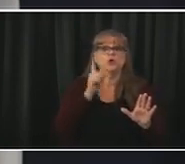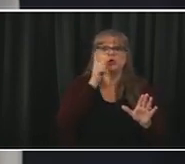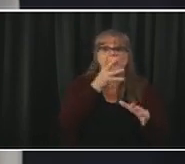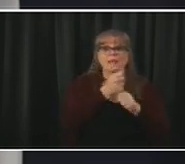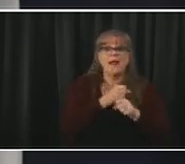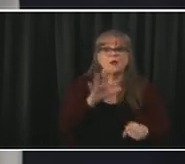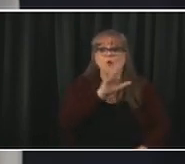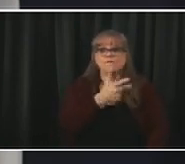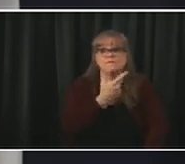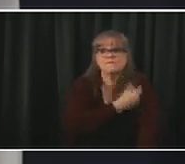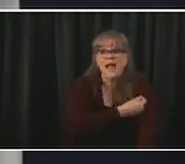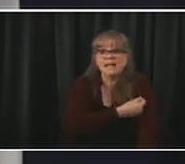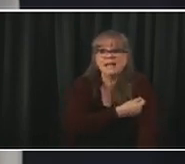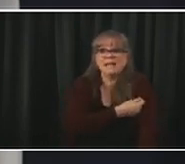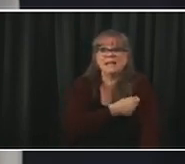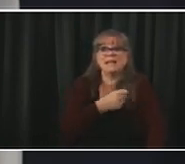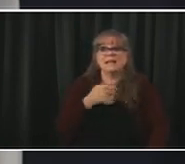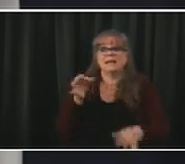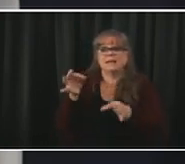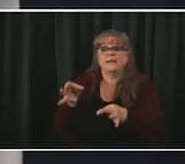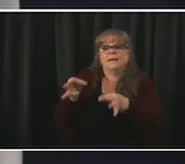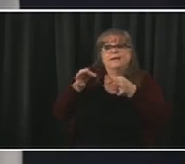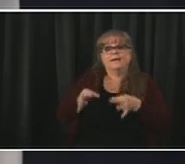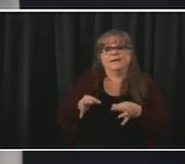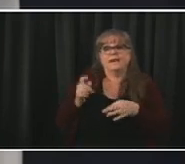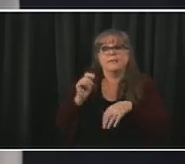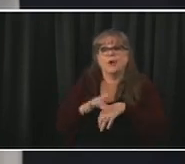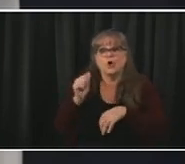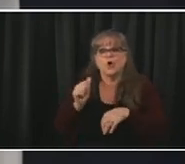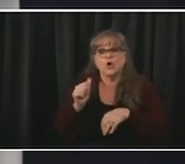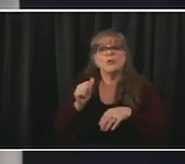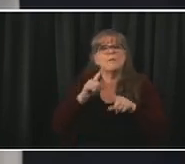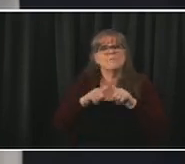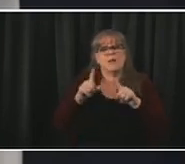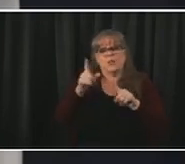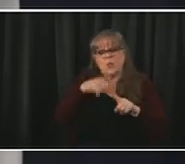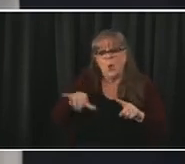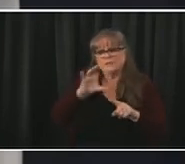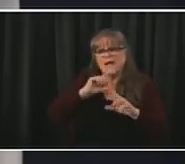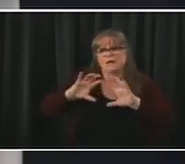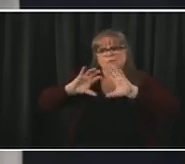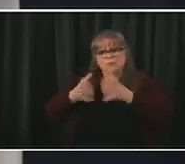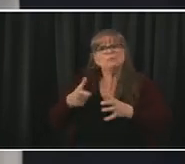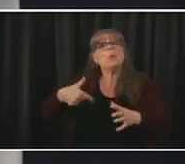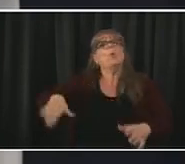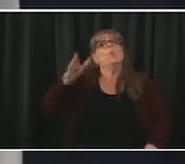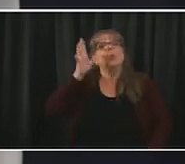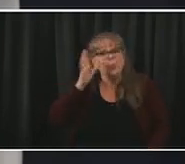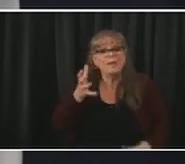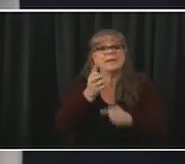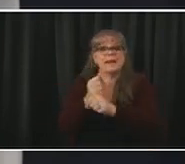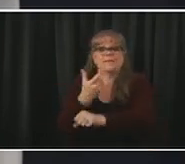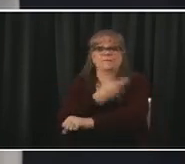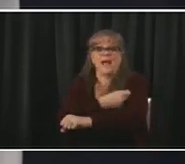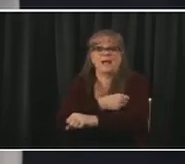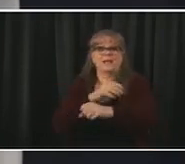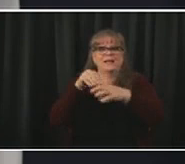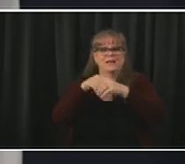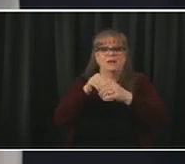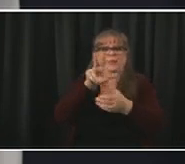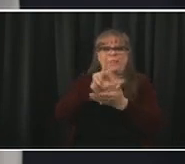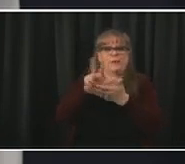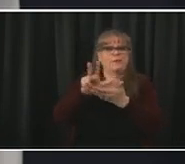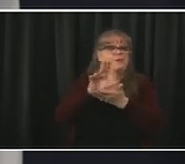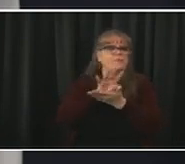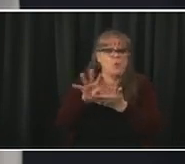weeks earlier, but everybody in the group will have the opportunity to get that within a few weeks, right? 3, 4, 5 weeks. You're up, the numbers are